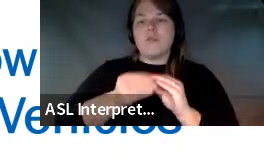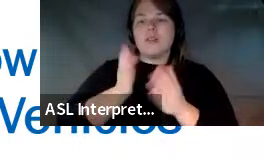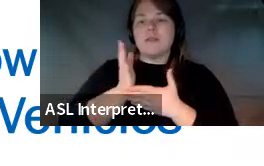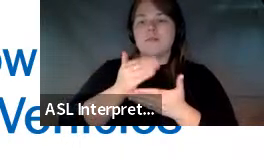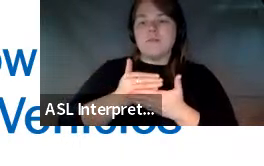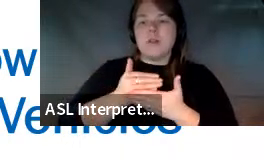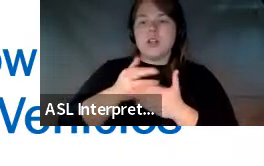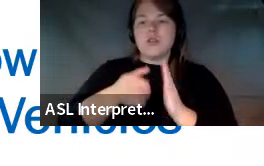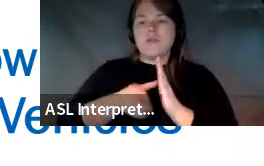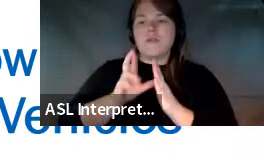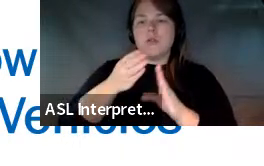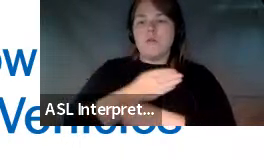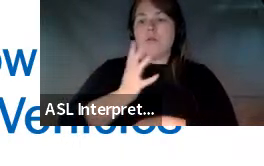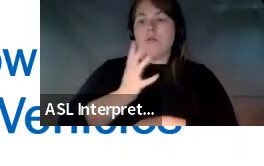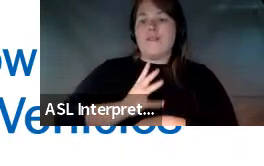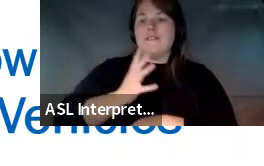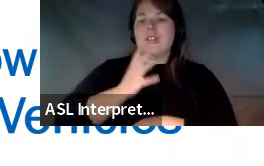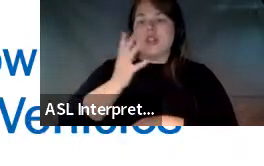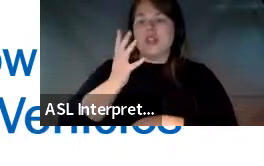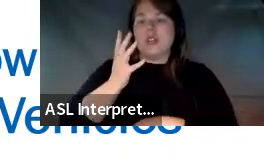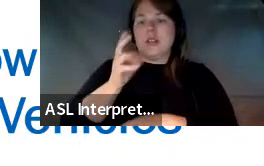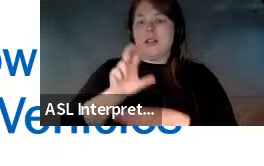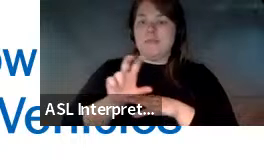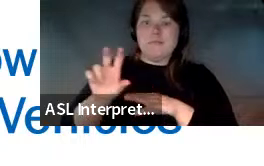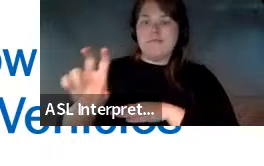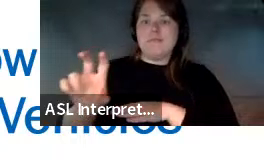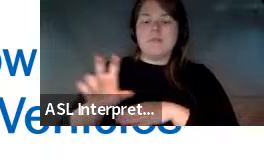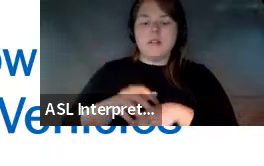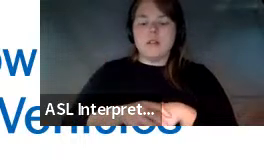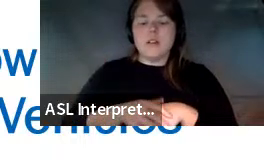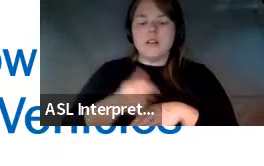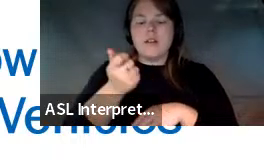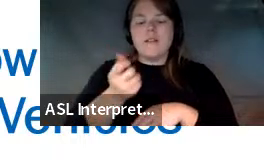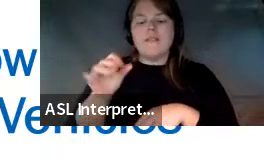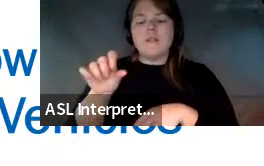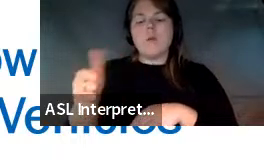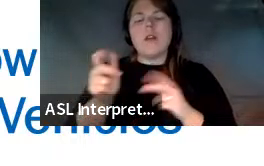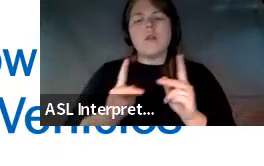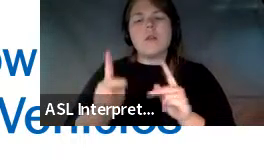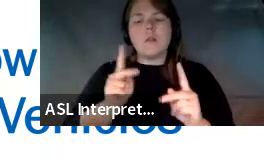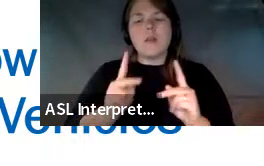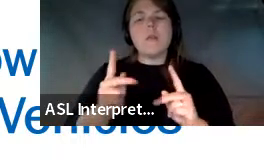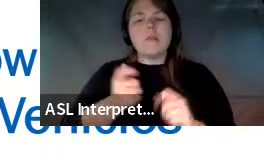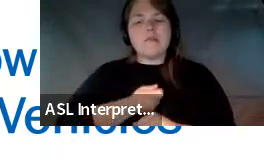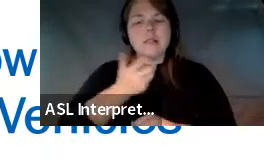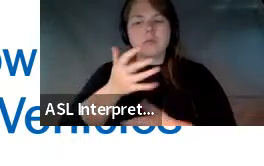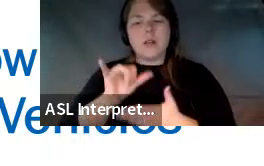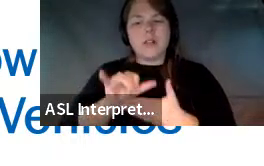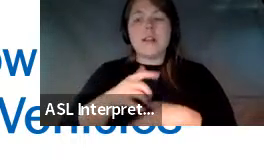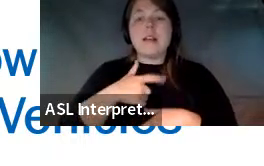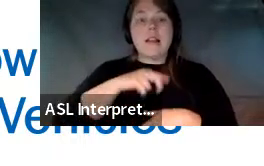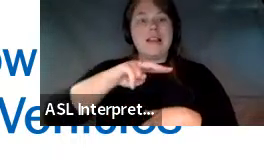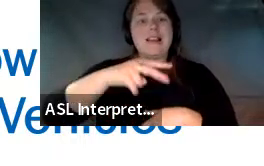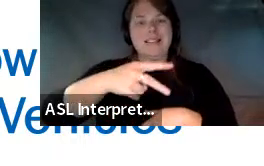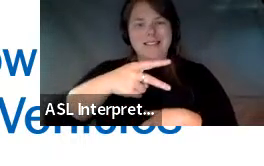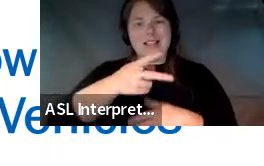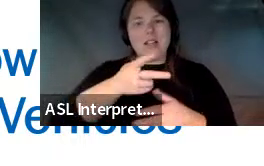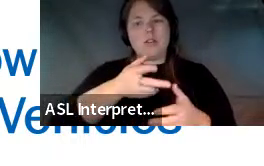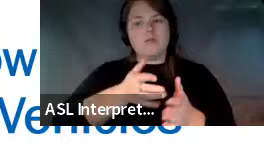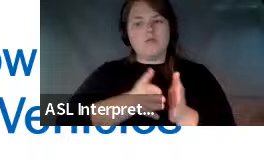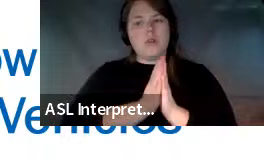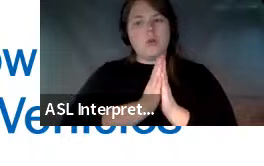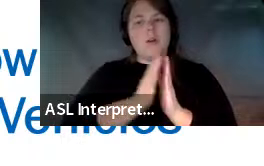officially reallocating. And then a few other folks also expressed that. I second the request for a thorough review of the budget